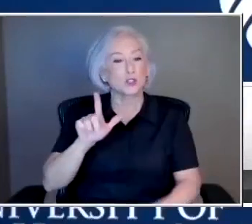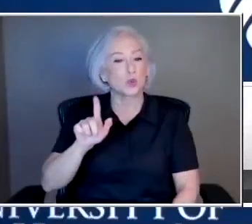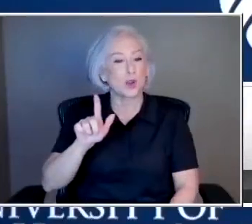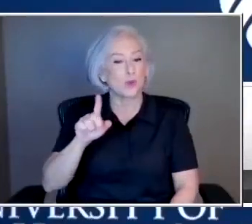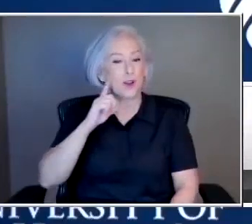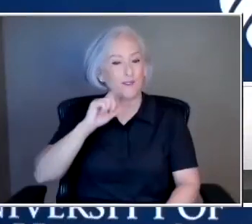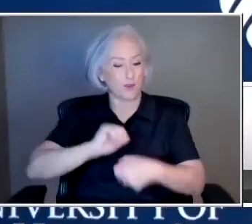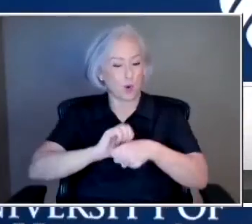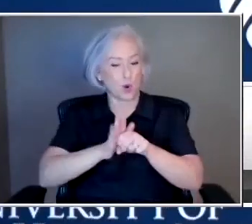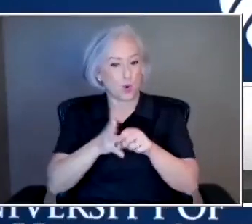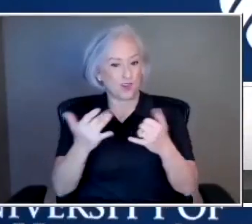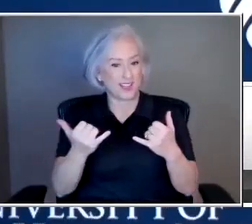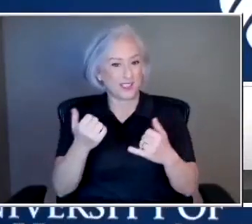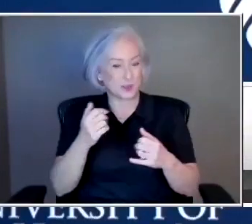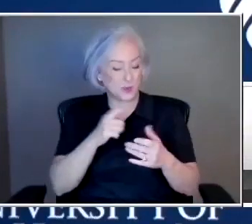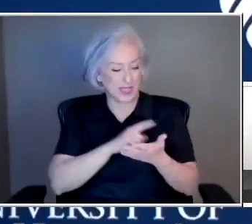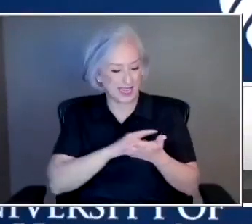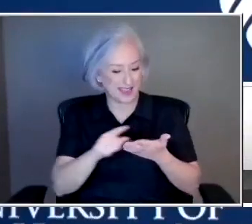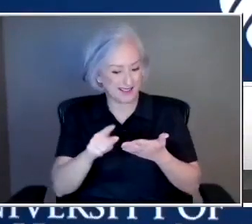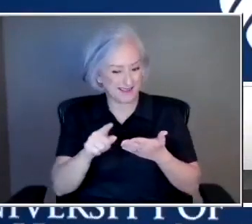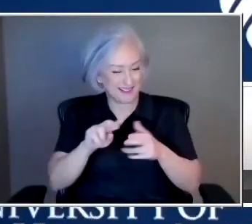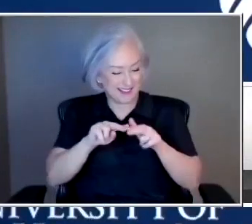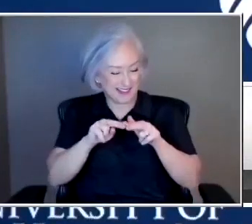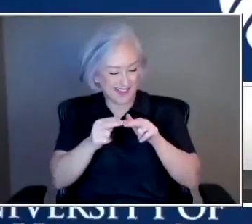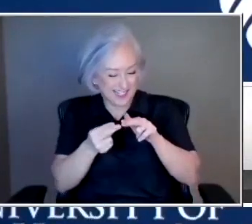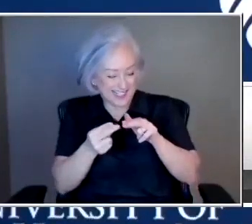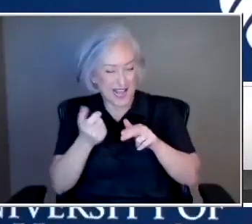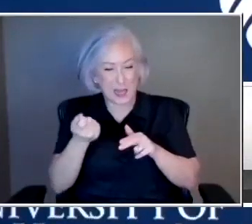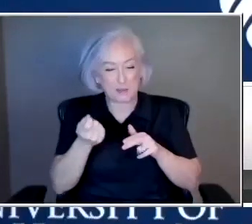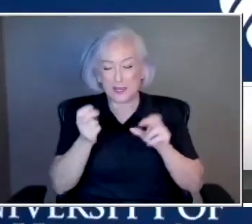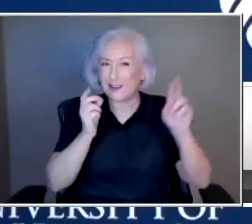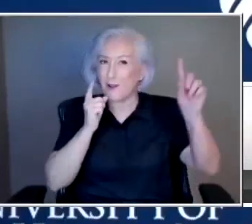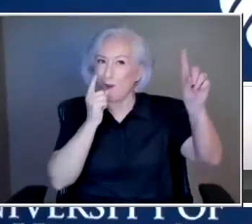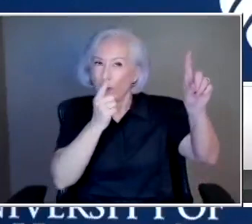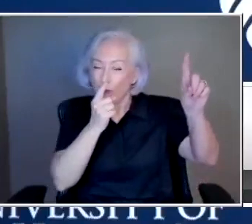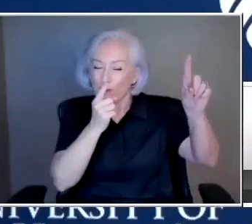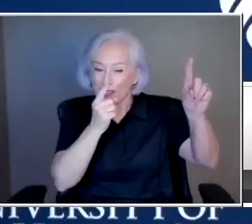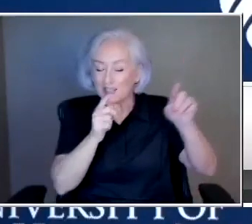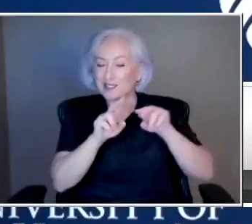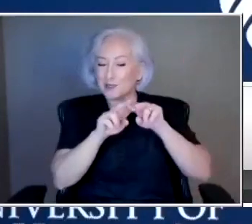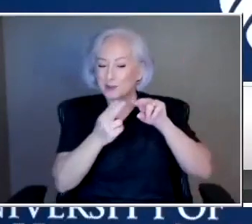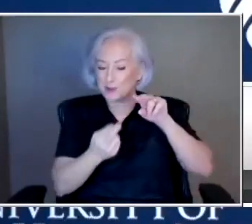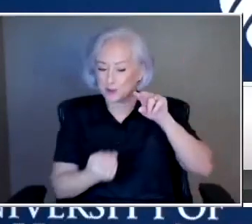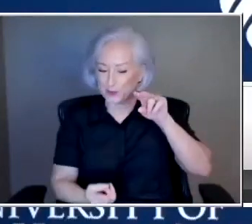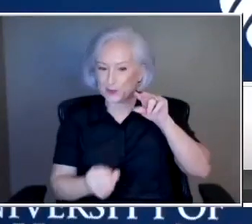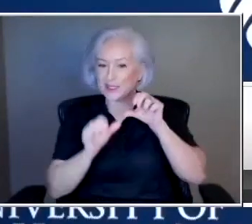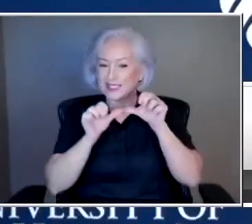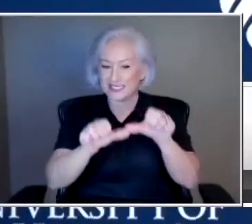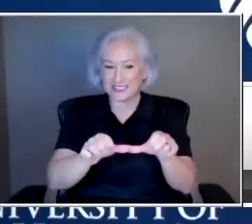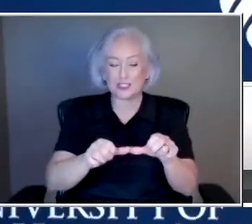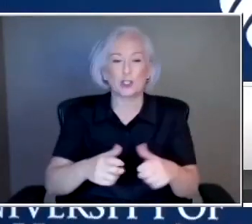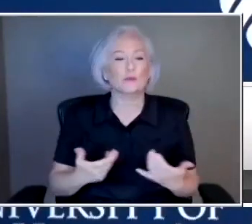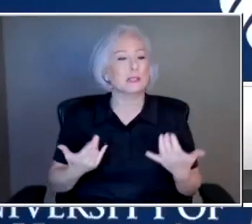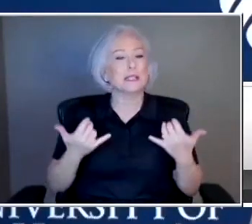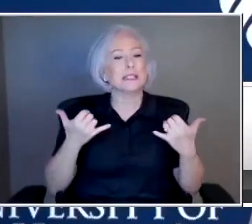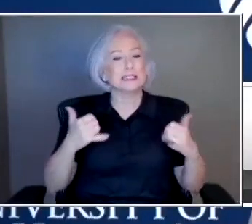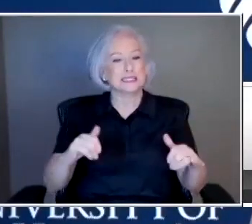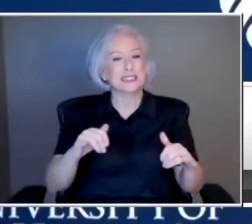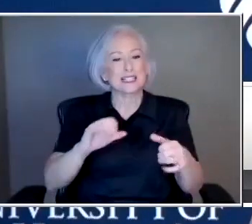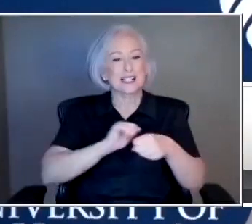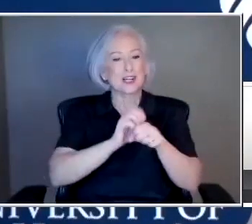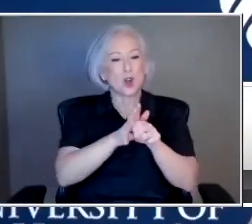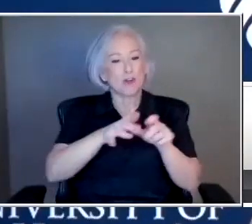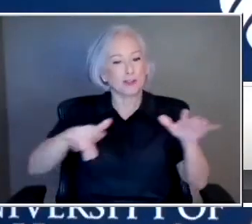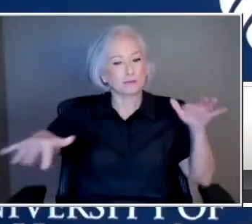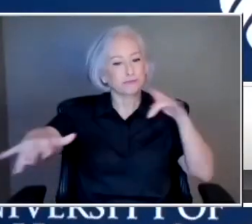Hopefully this number continues to trend down. There's still good circulation of SARS-CoV-2 out there in the